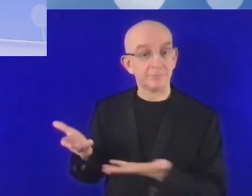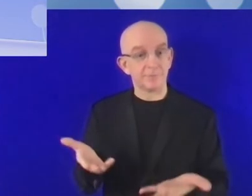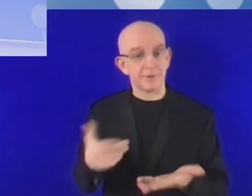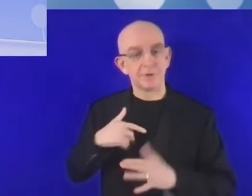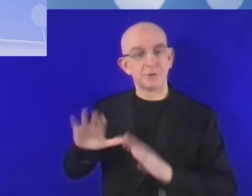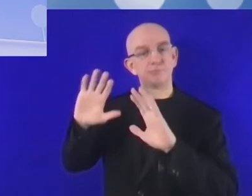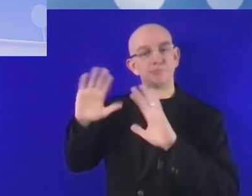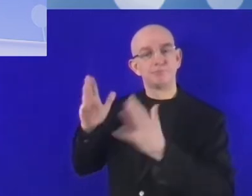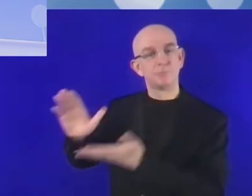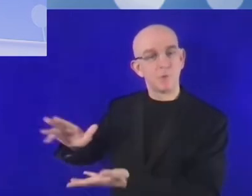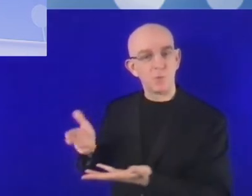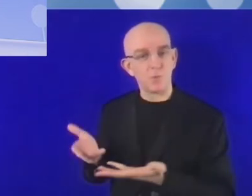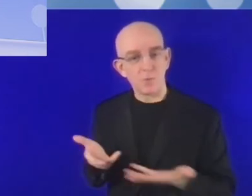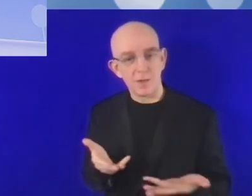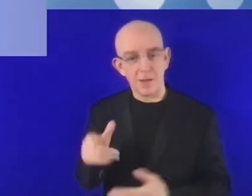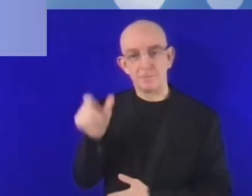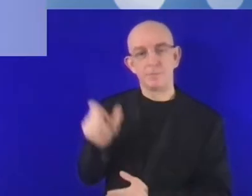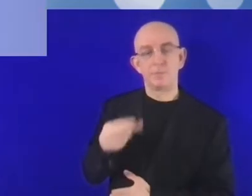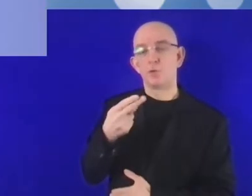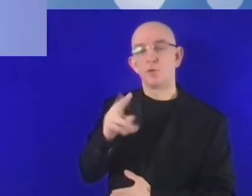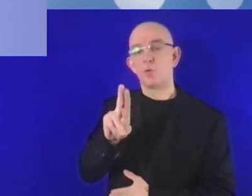innovation and technology ethiopia